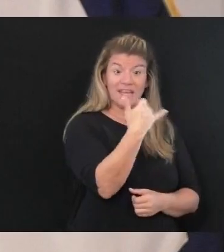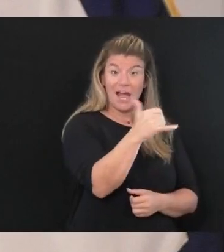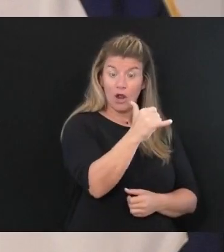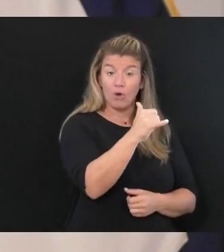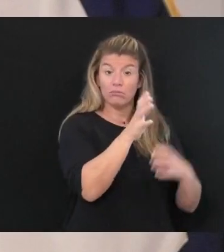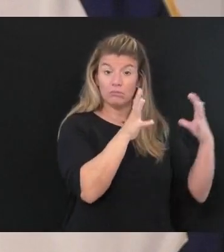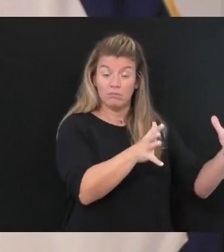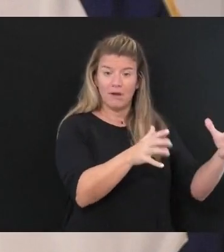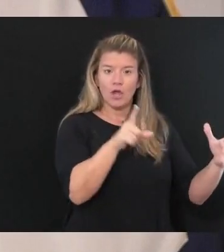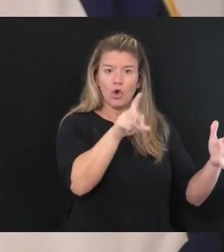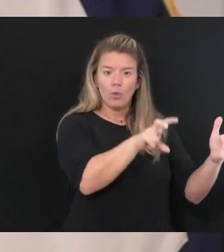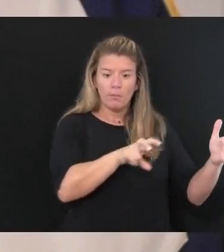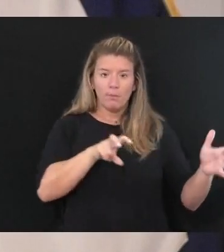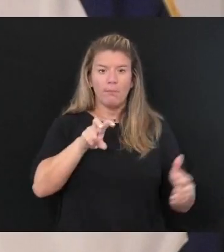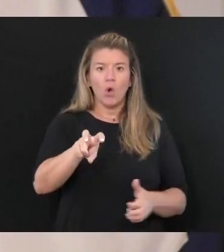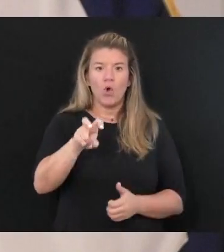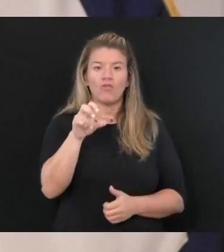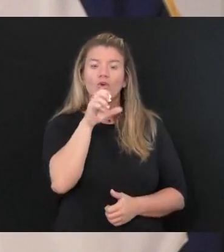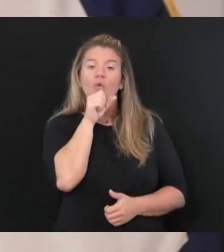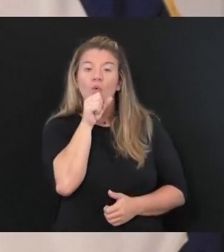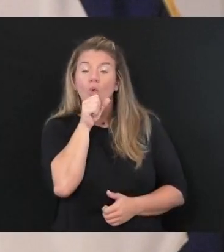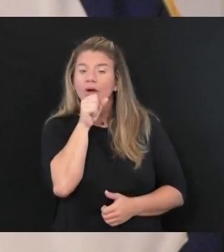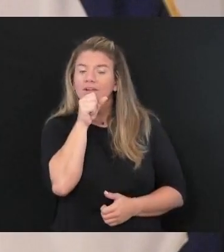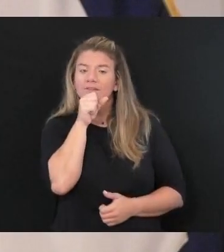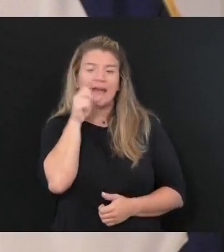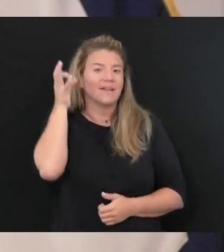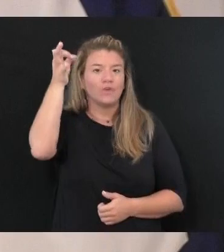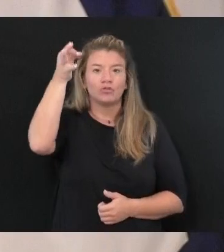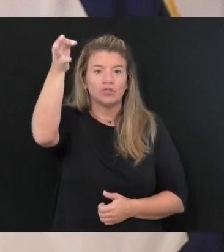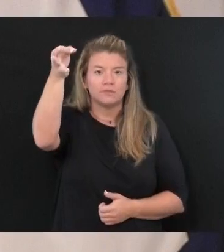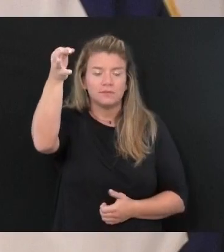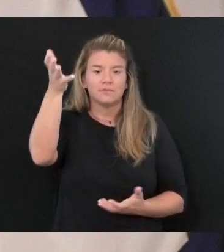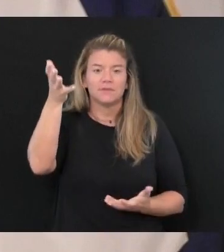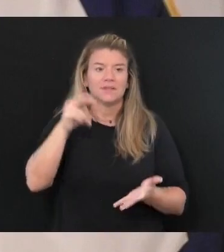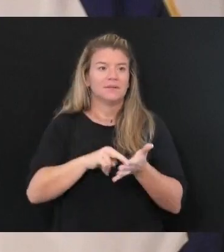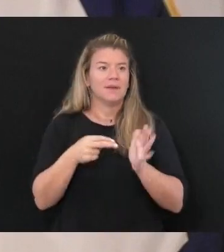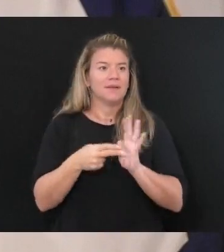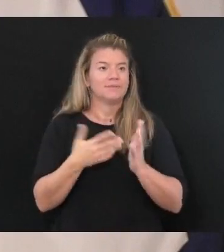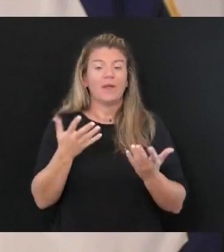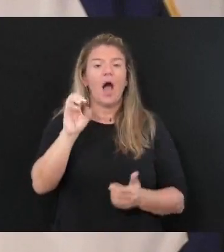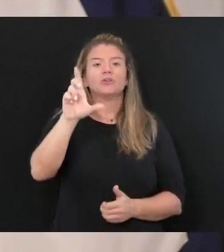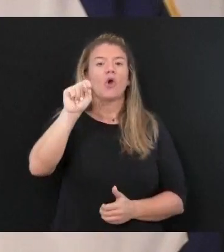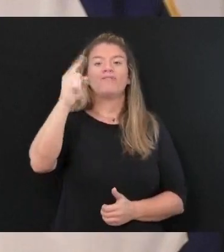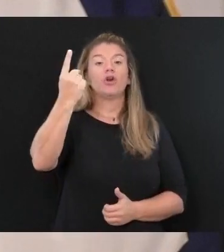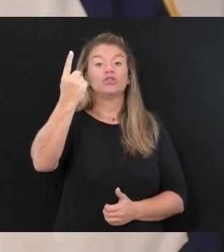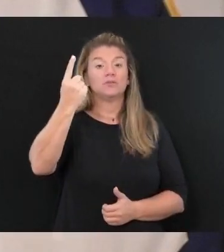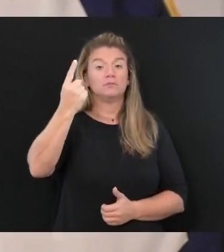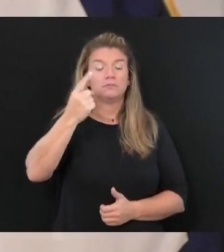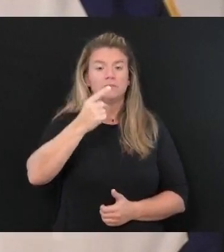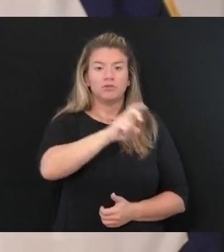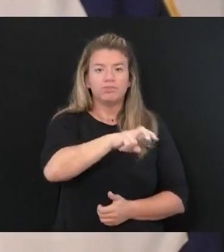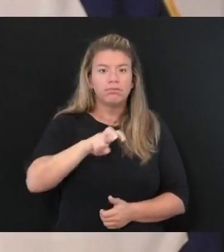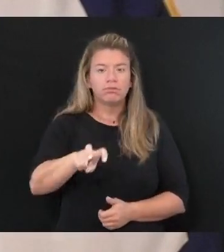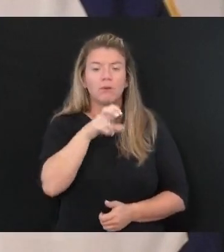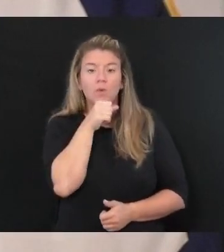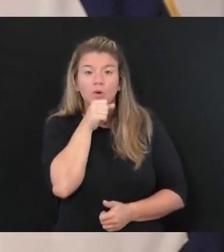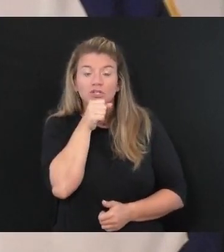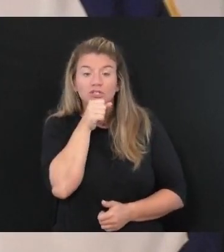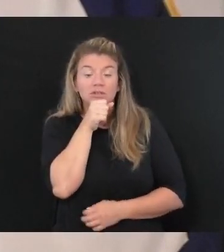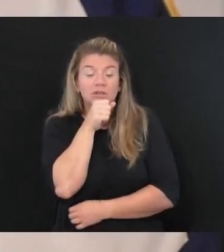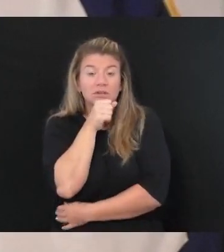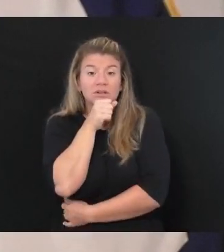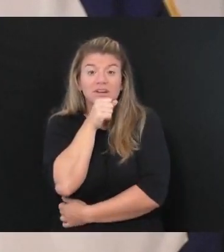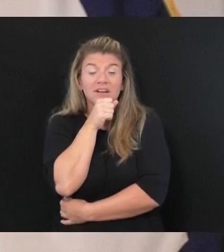move into the orange category at some point in time, let's say October the 1st. At that point in